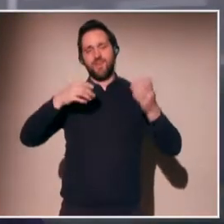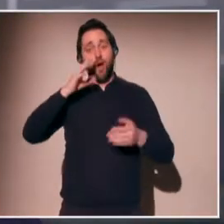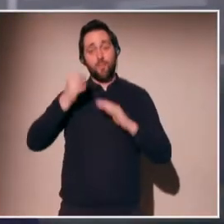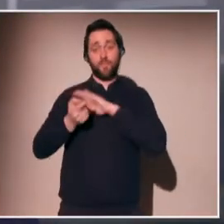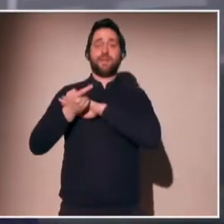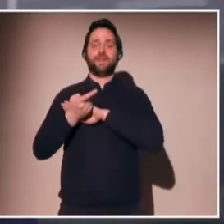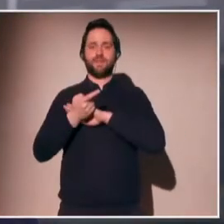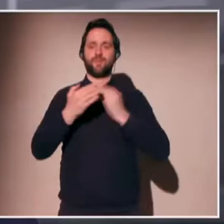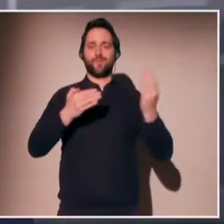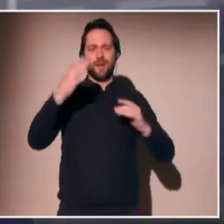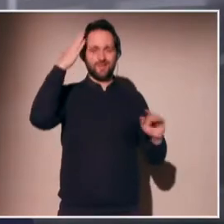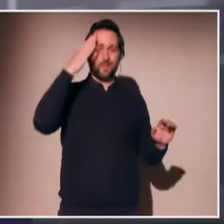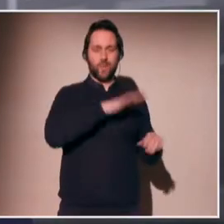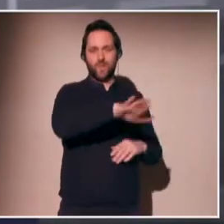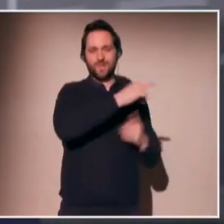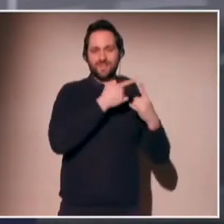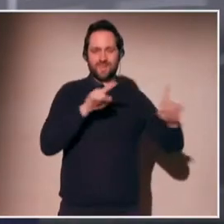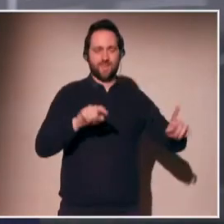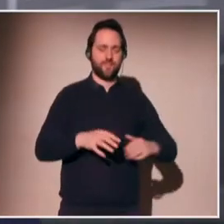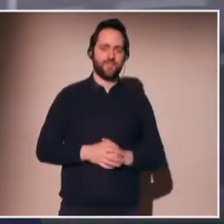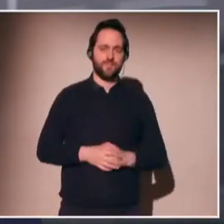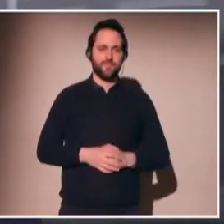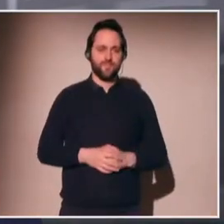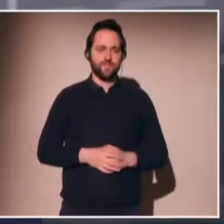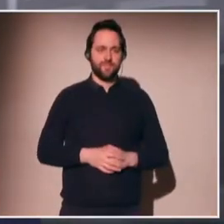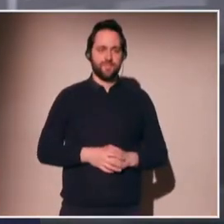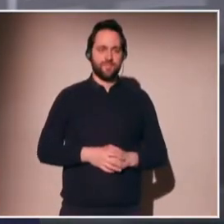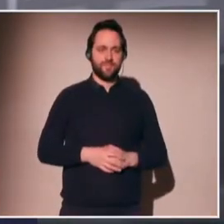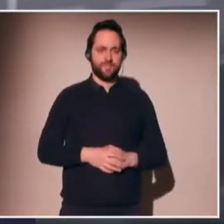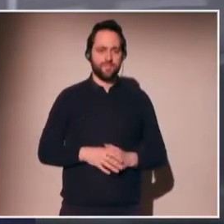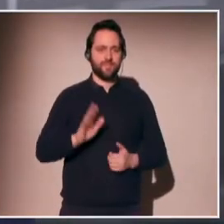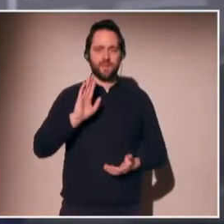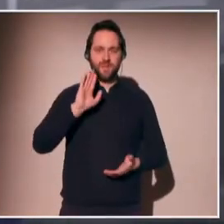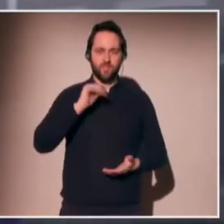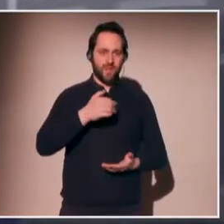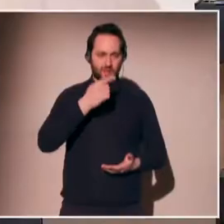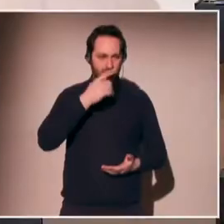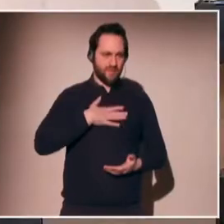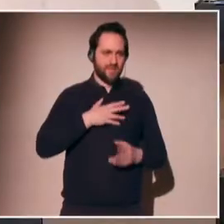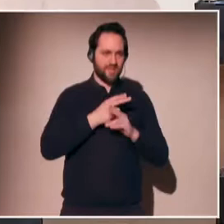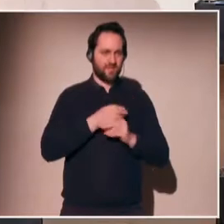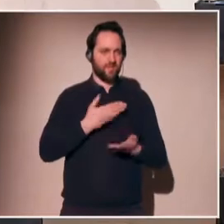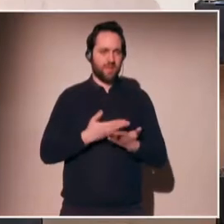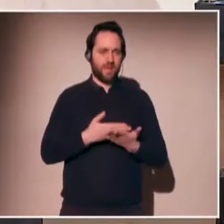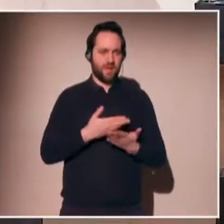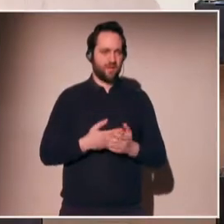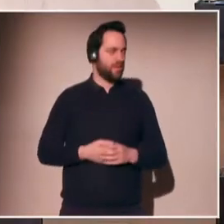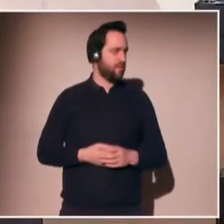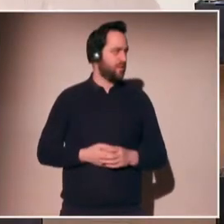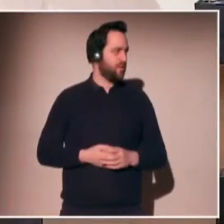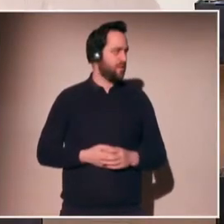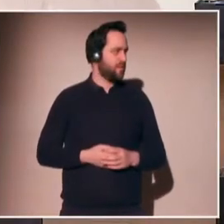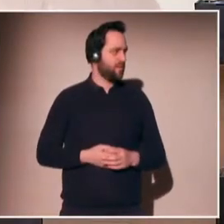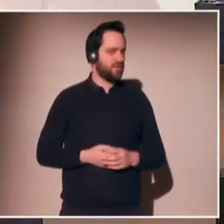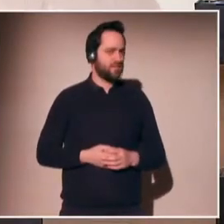industrialization of information, it's really maybe a good definition. Okay, Marie-Paule? I agree with this